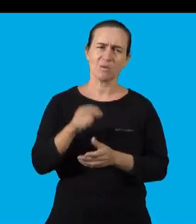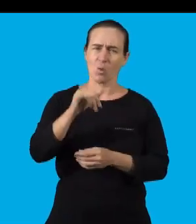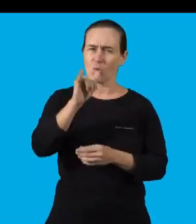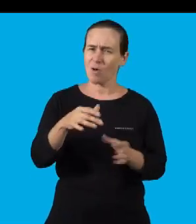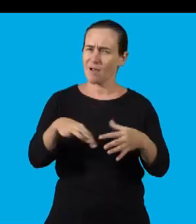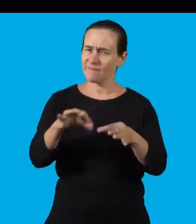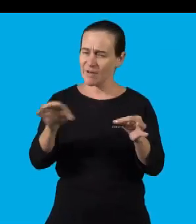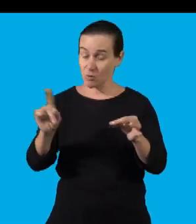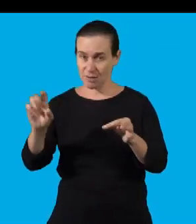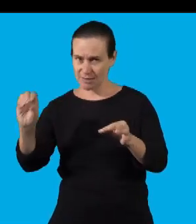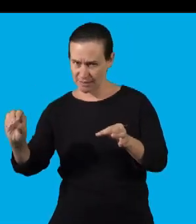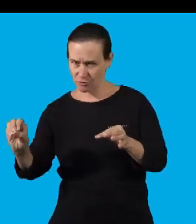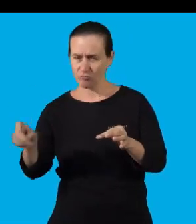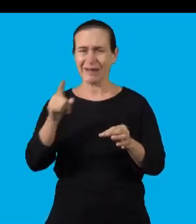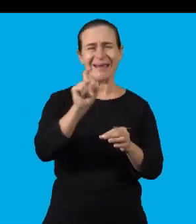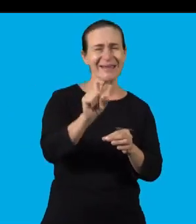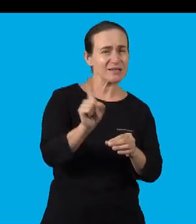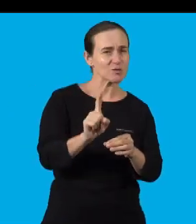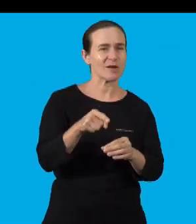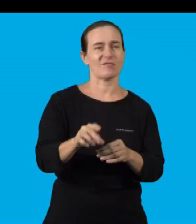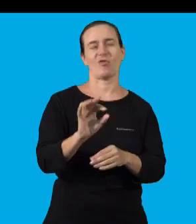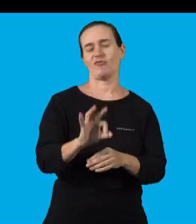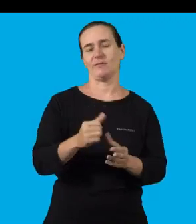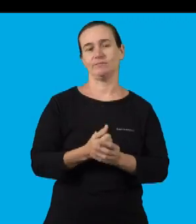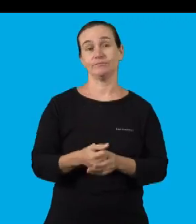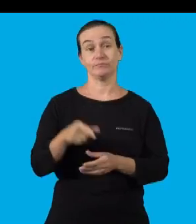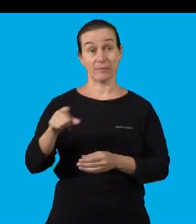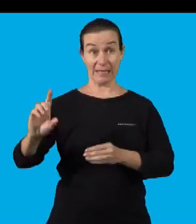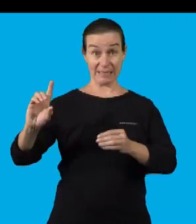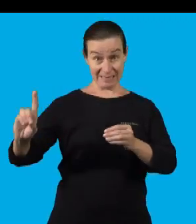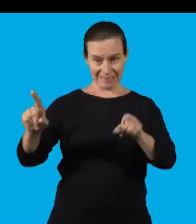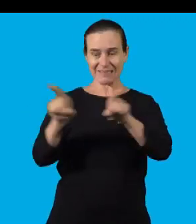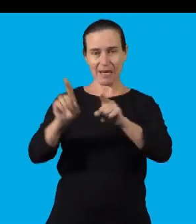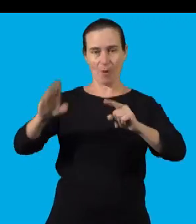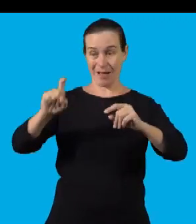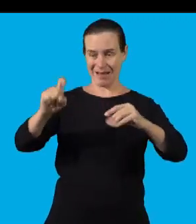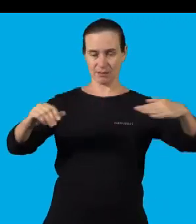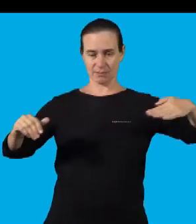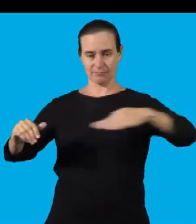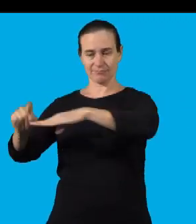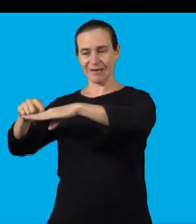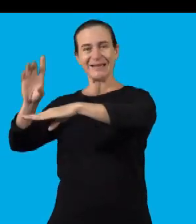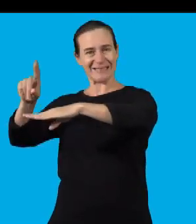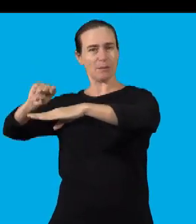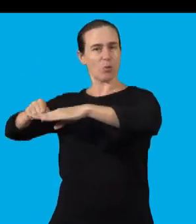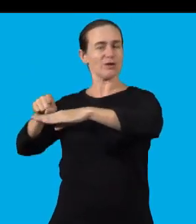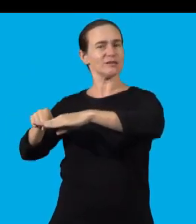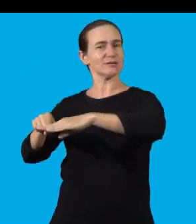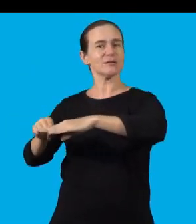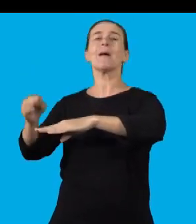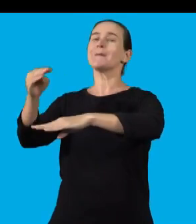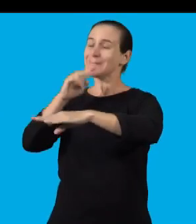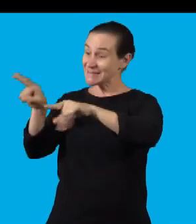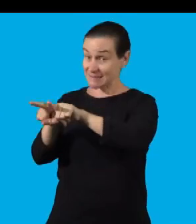value is 3 and the y value is 0. And since as well B and D are both on the x-axis, it actually means that we